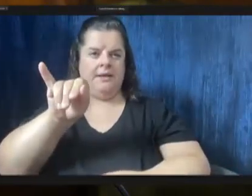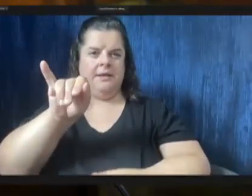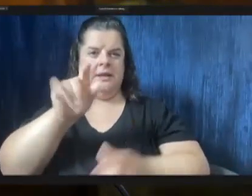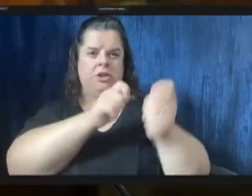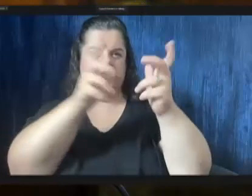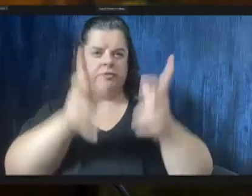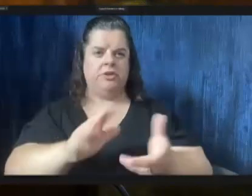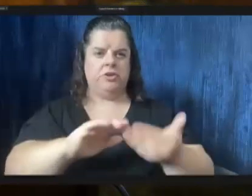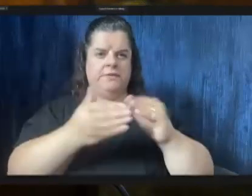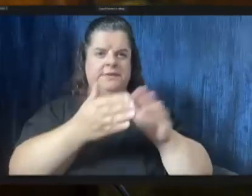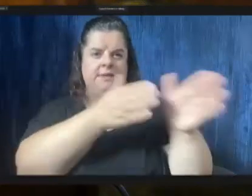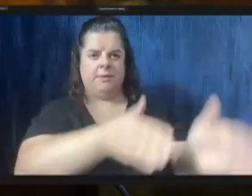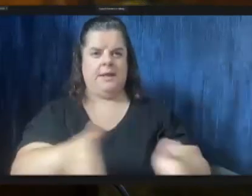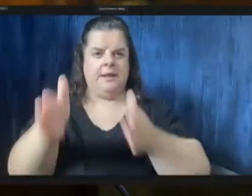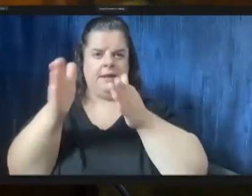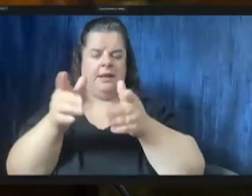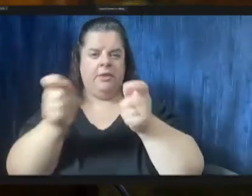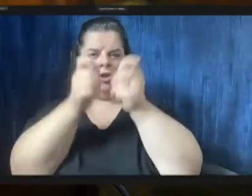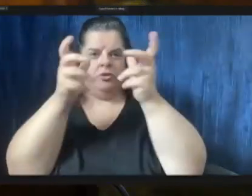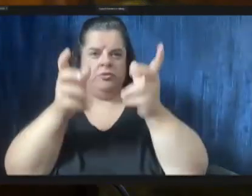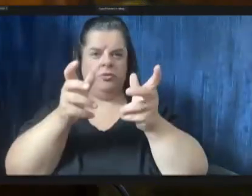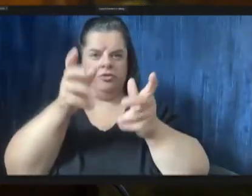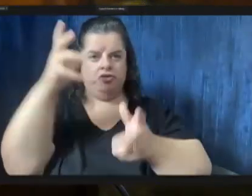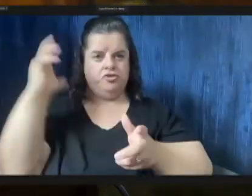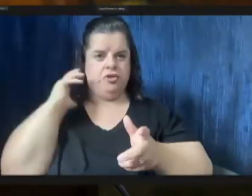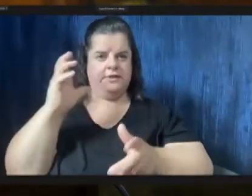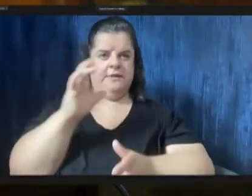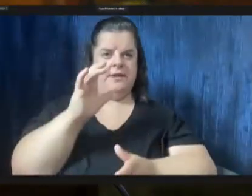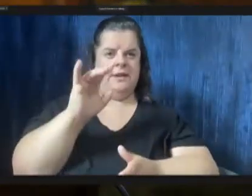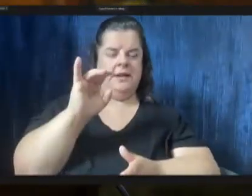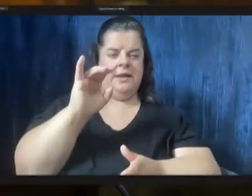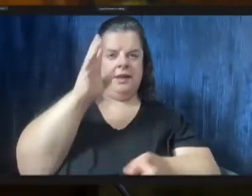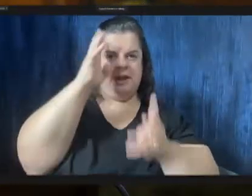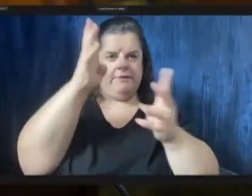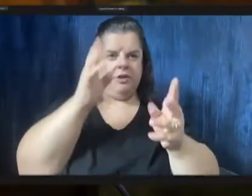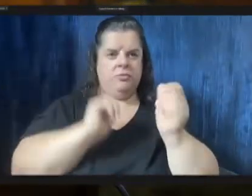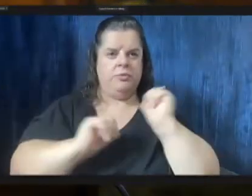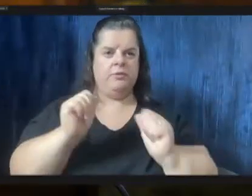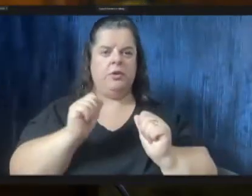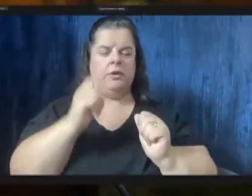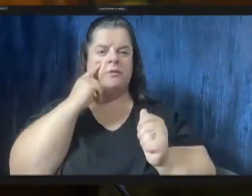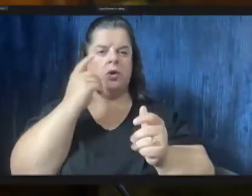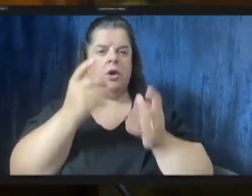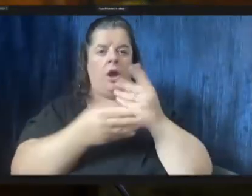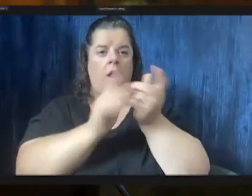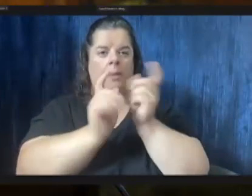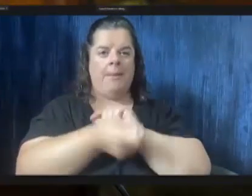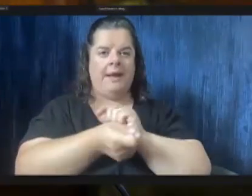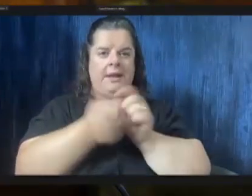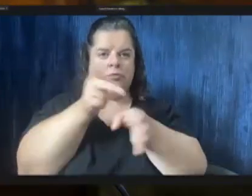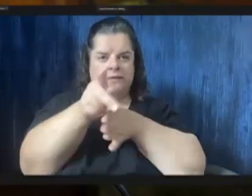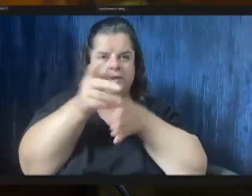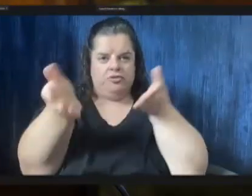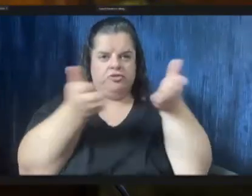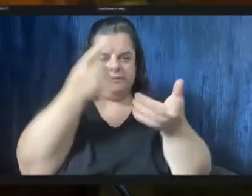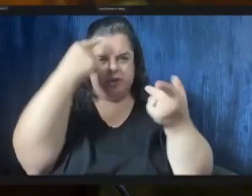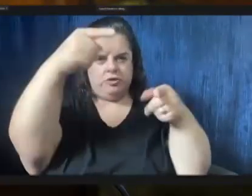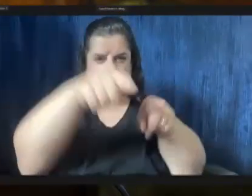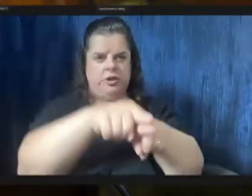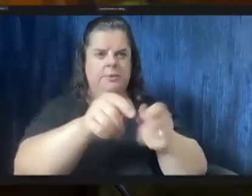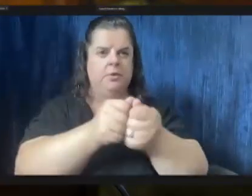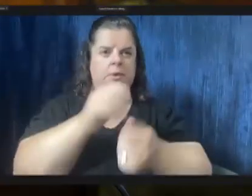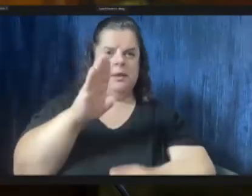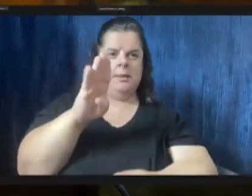the director of city planning, and the chief of innovation and performance to enter into an amended professional service agreement or agreements with Building I,